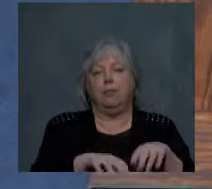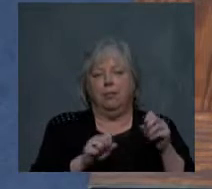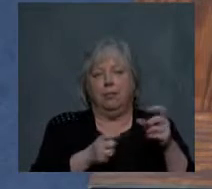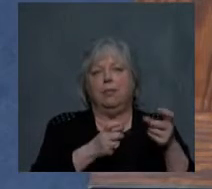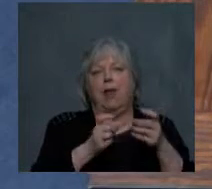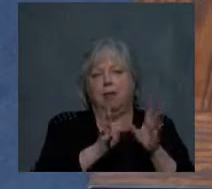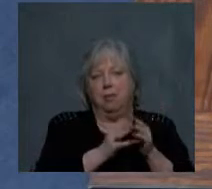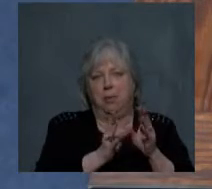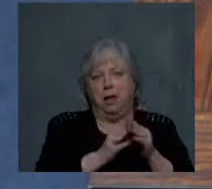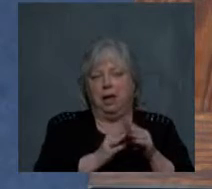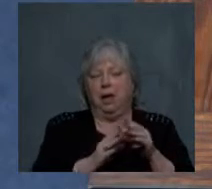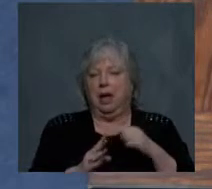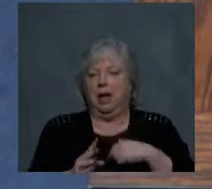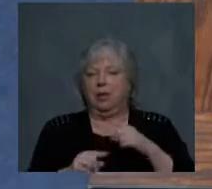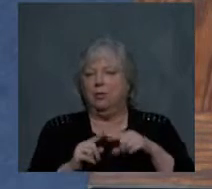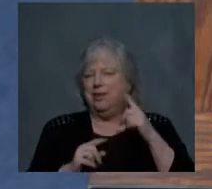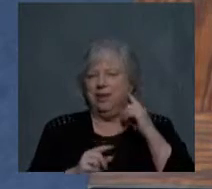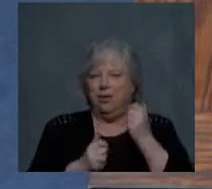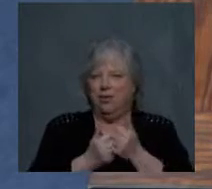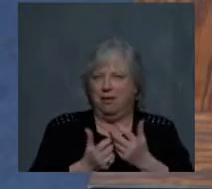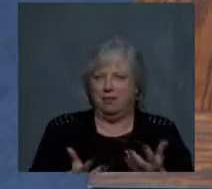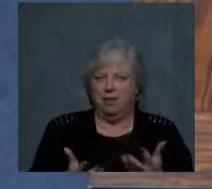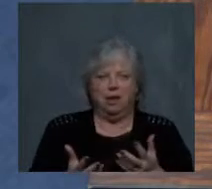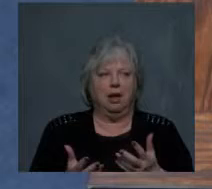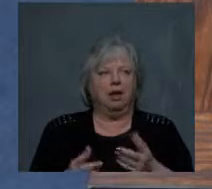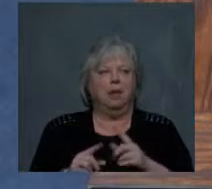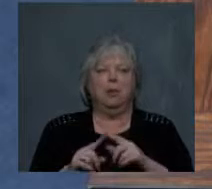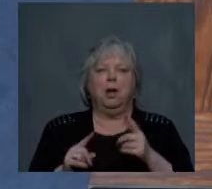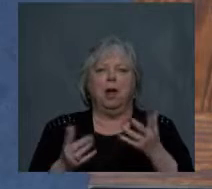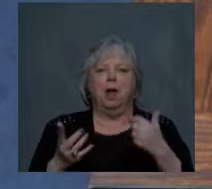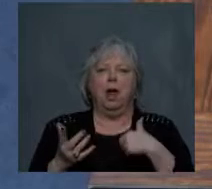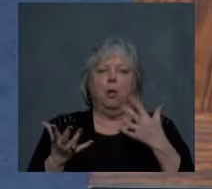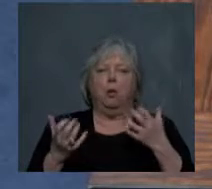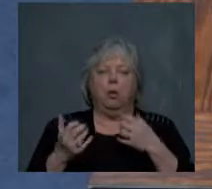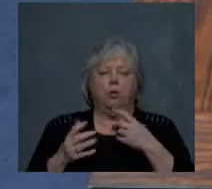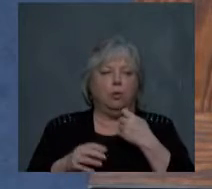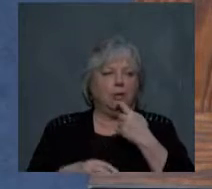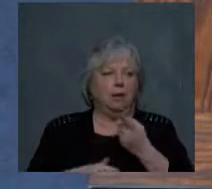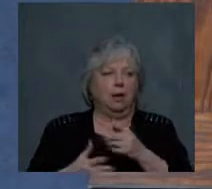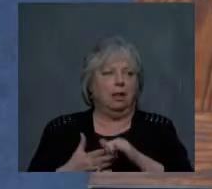that was going on. I just basically want to address that I